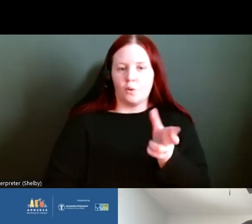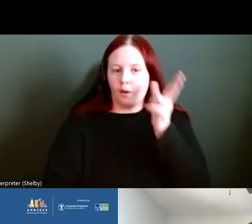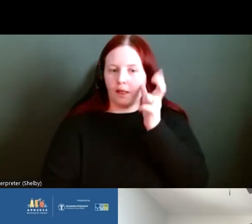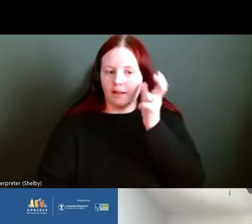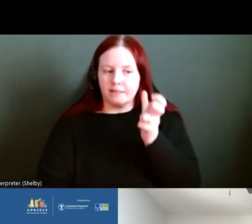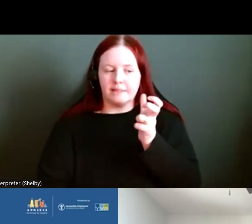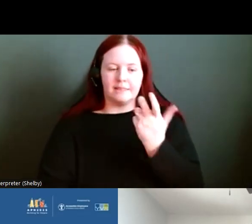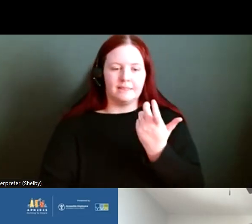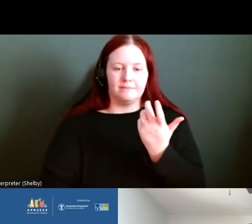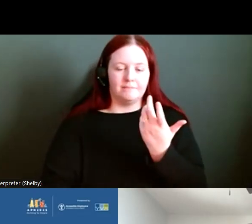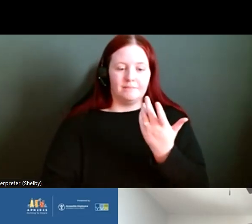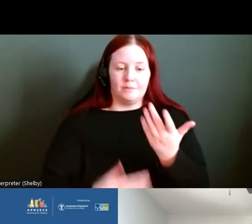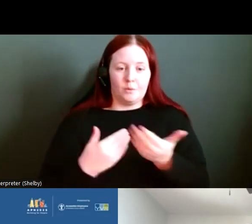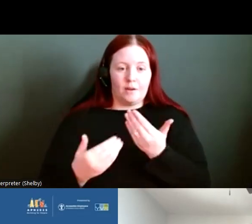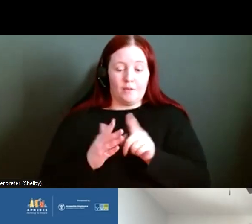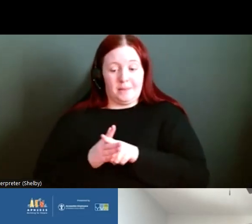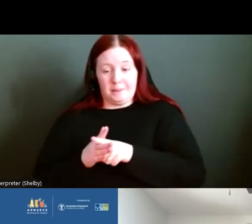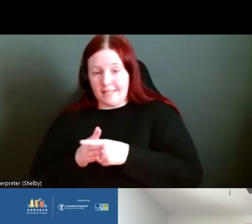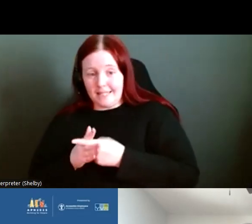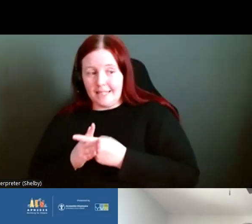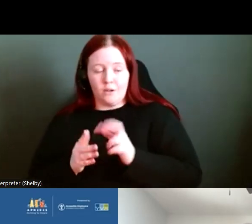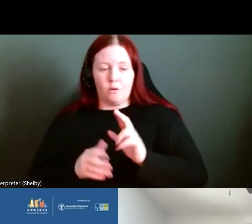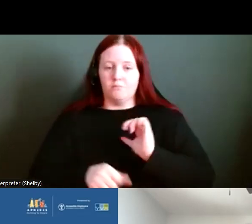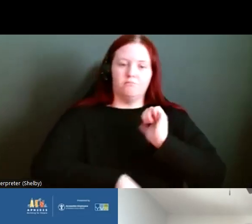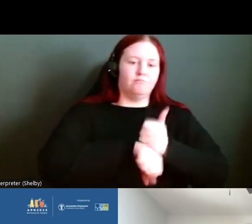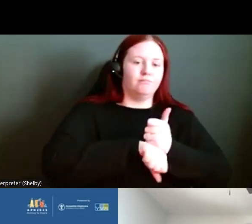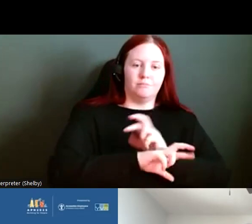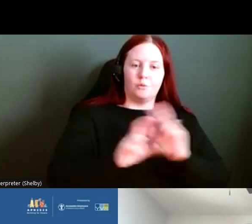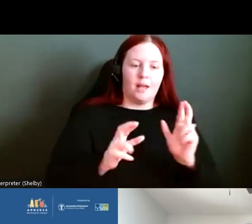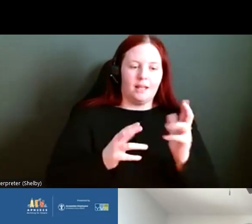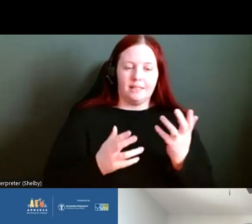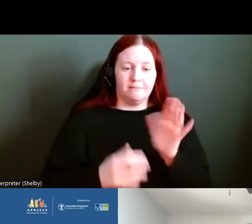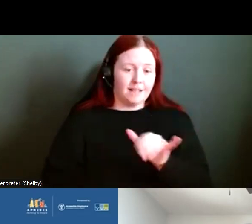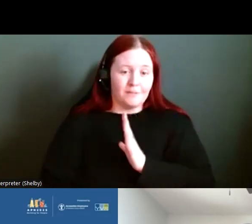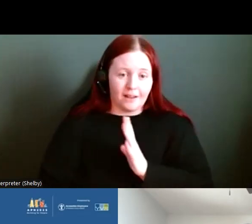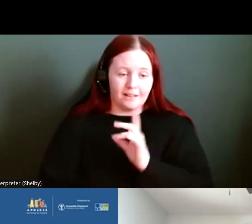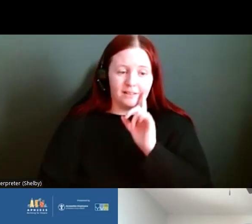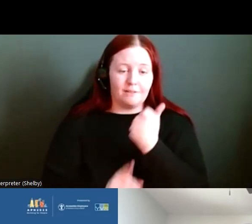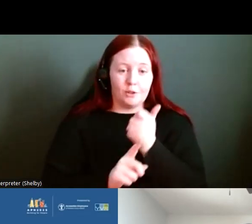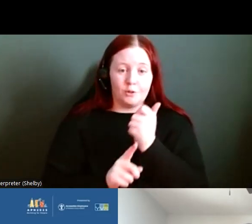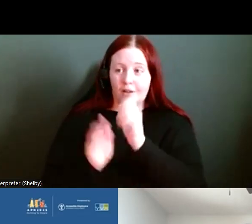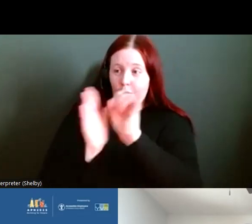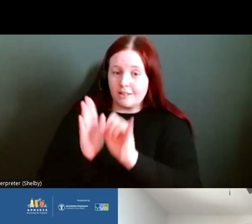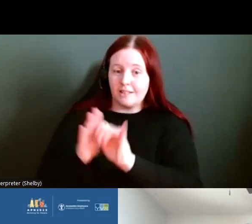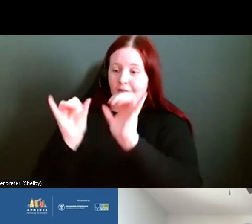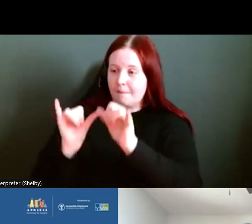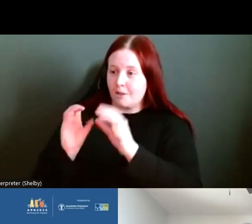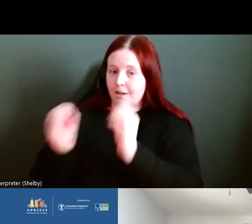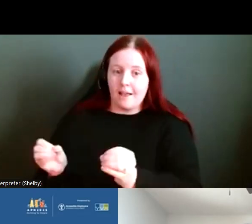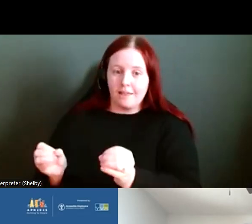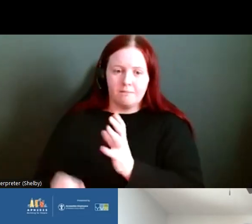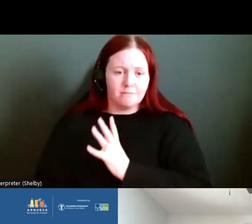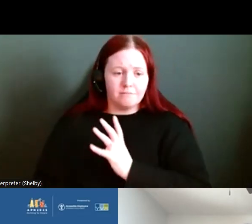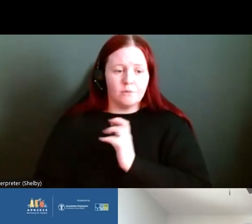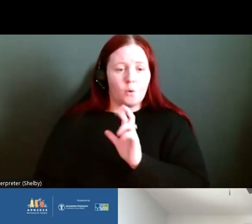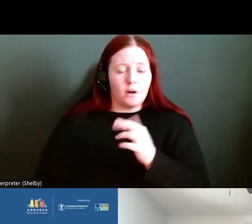wherever you're at is okay. I just tell you that first. If you're currently measuring nothing, or if you currently have a